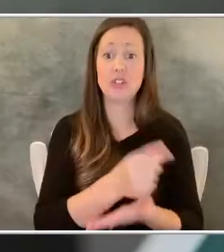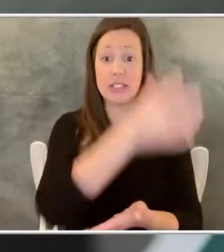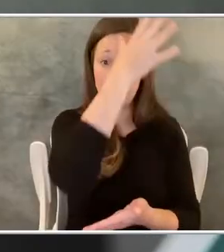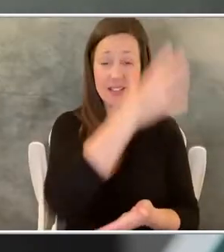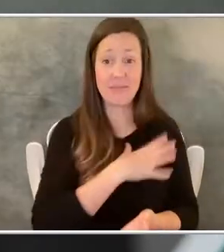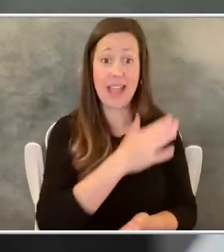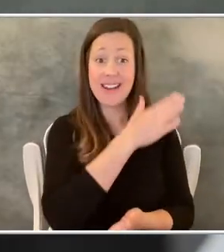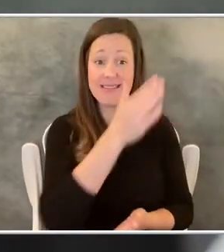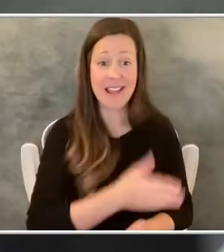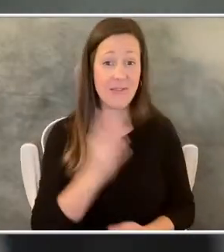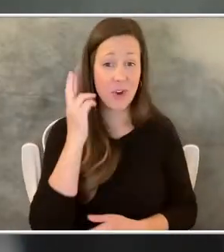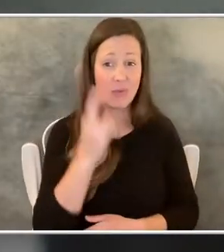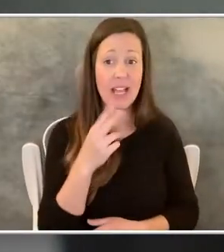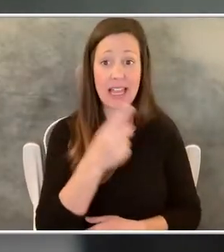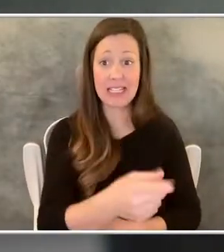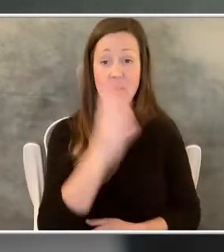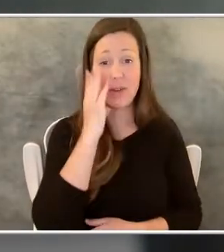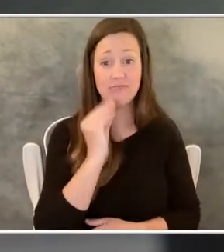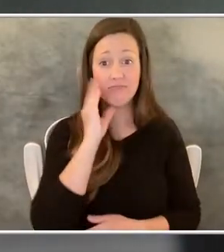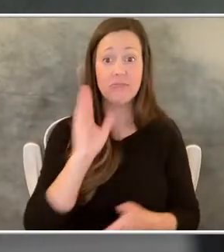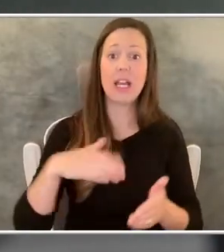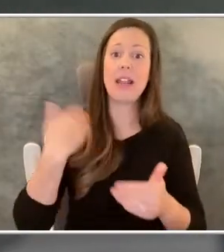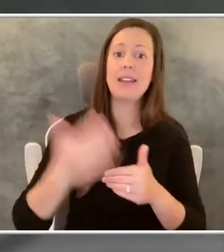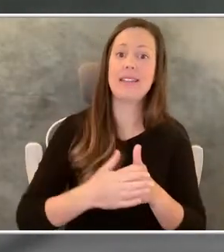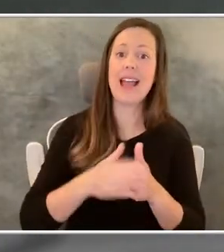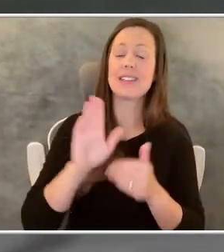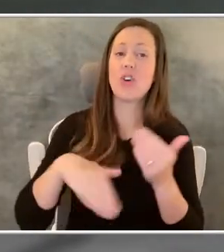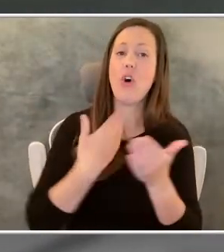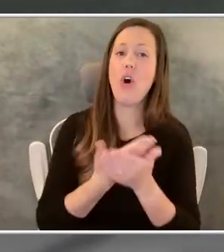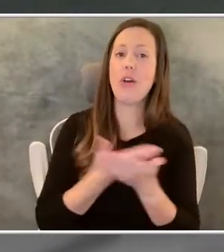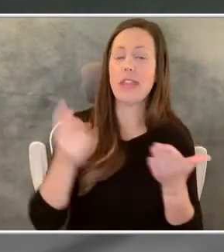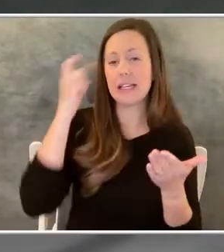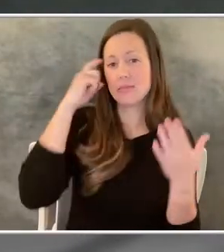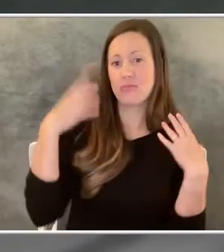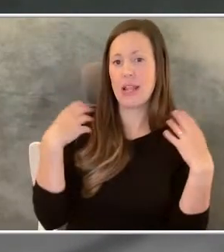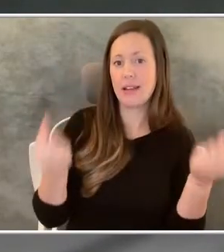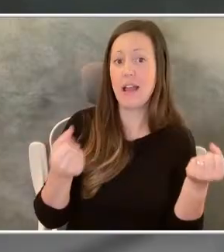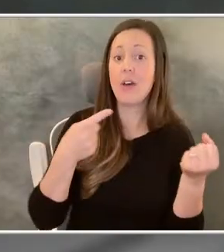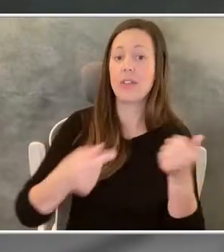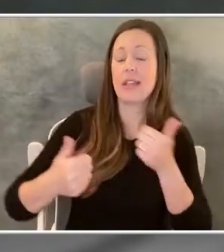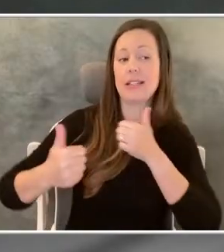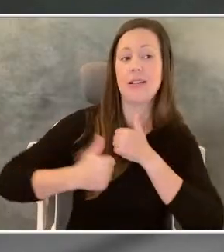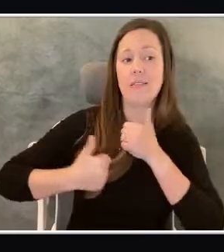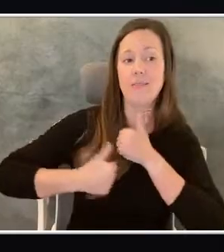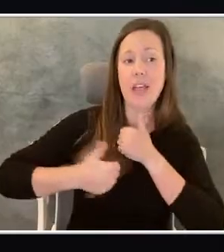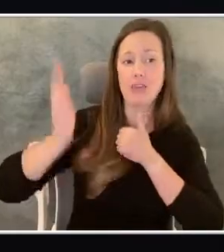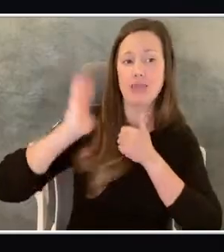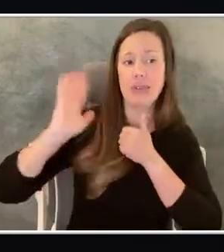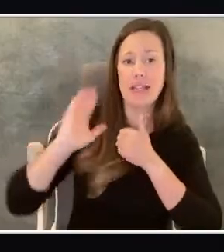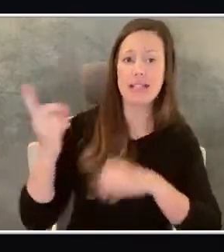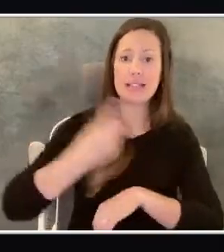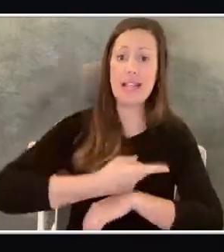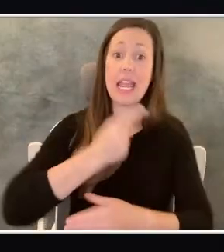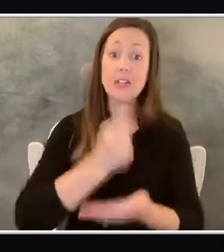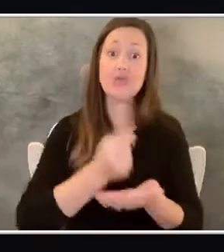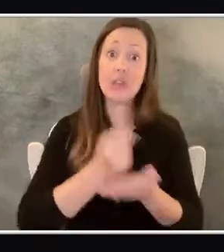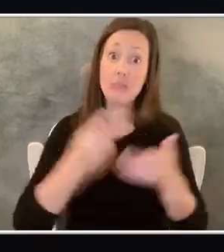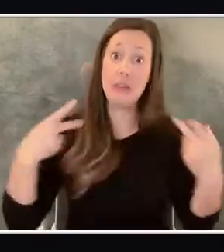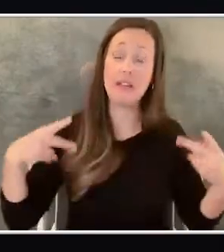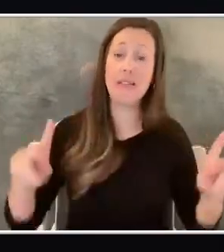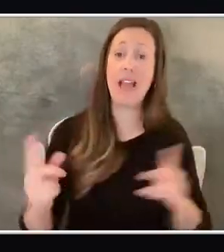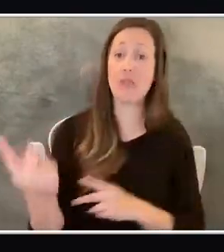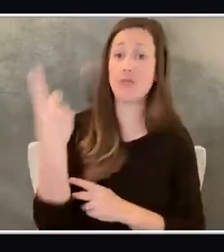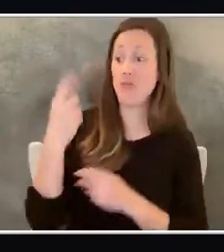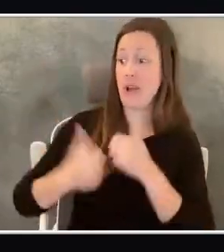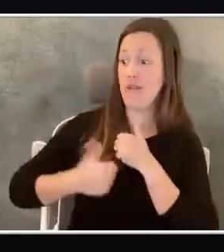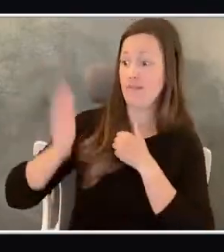he was even having. On the next All Things Brain Health, this Veterans Day, the treatment that allows one veteran, now a doctor,